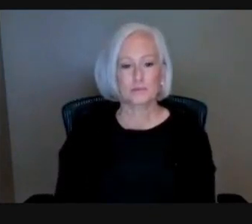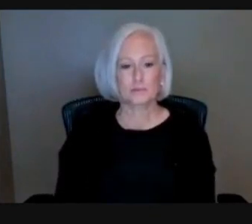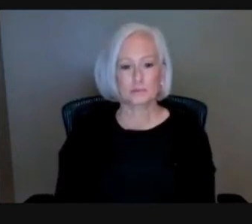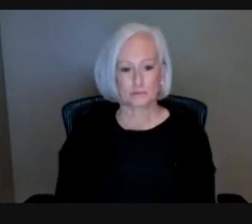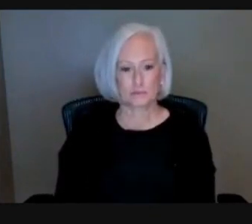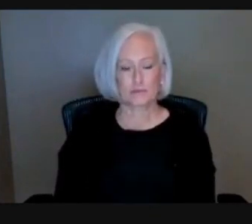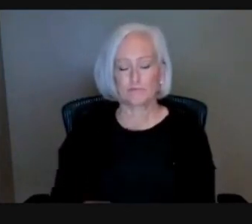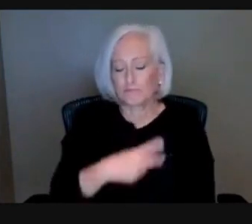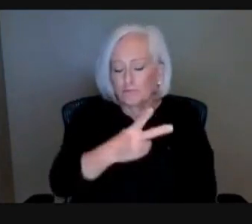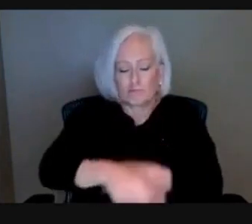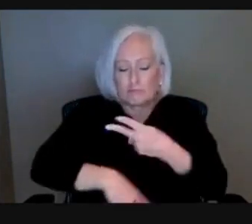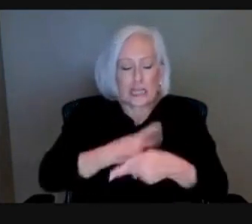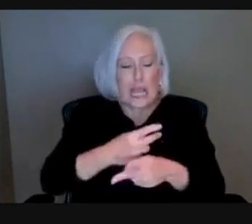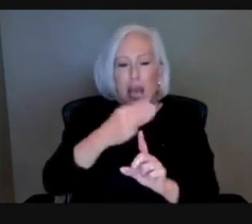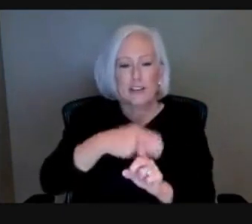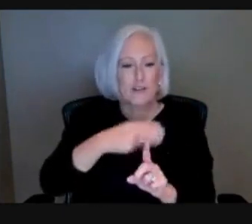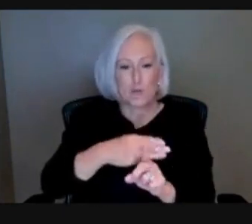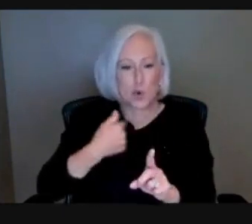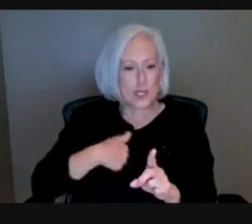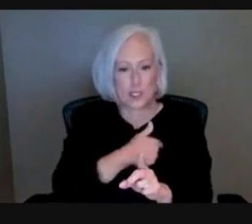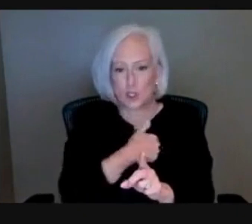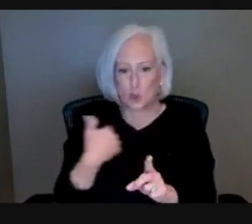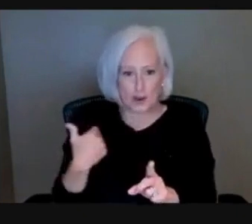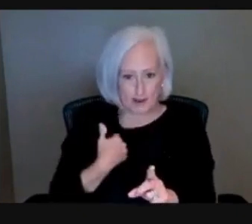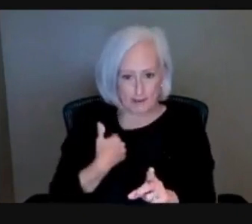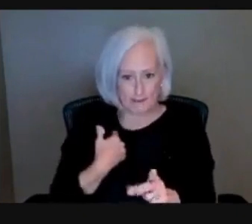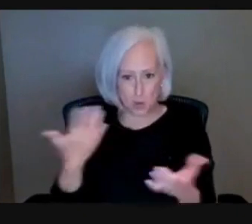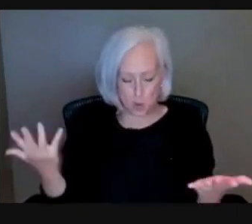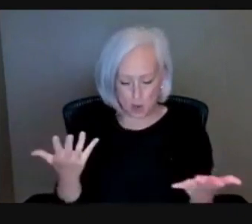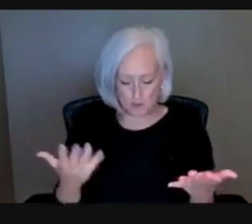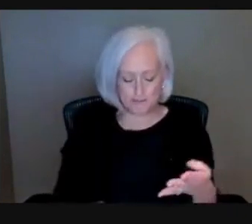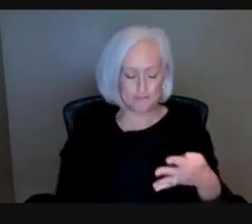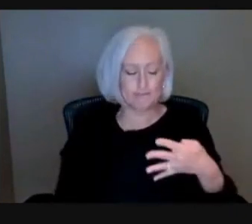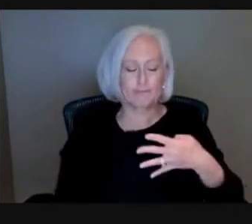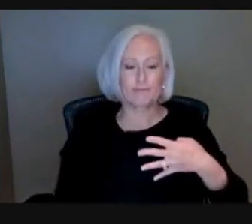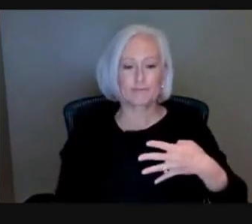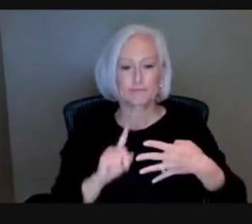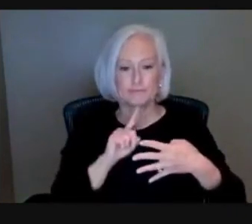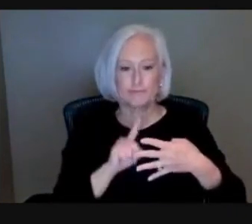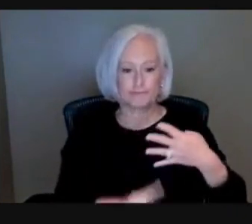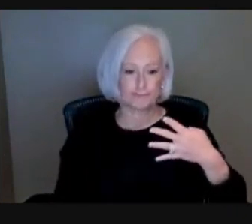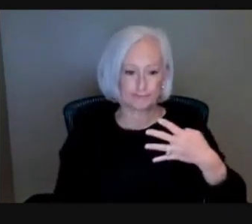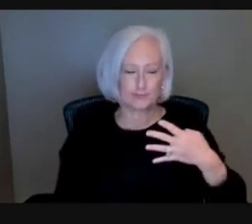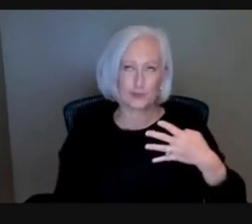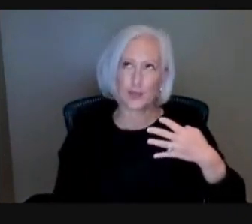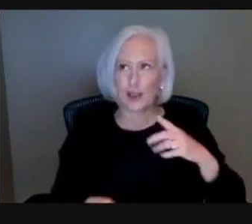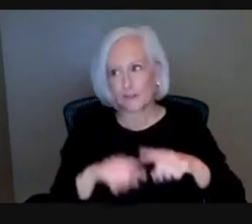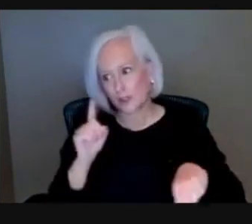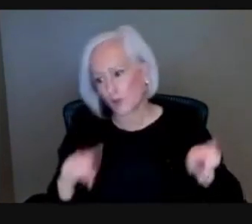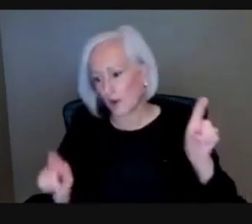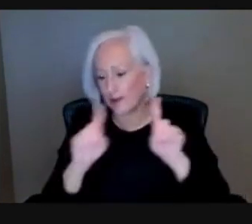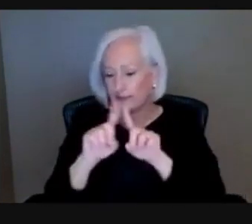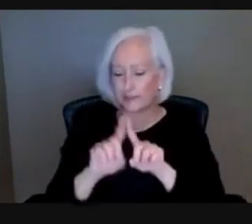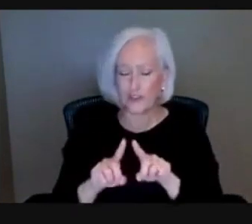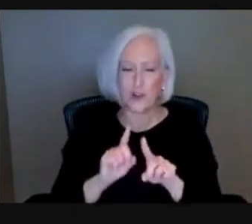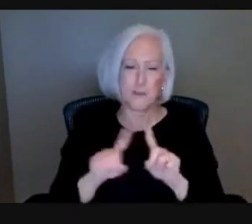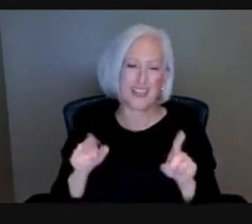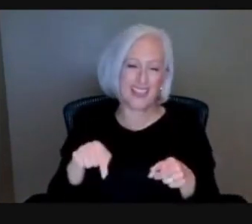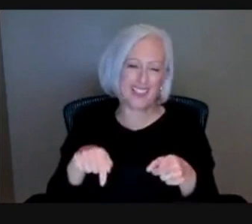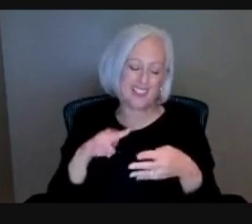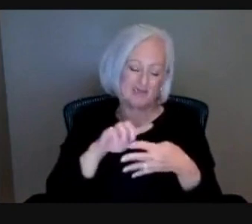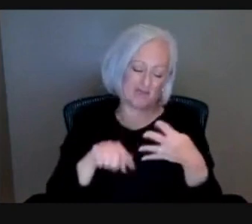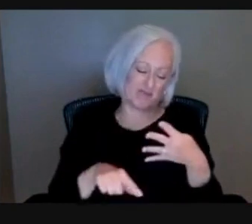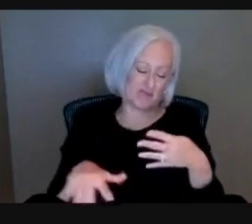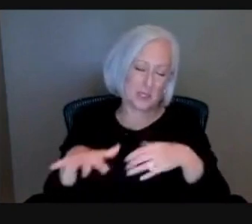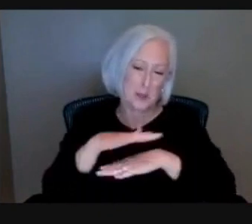Types of mortgages offered by Citi. So we offer a full gamut of products, and this is a basic overview of some